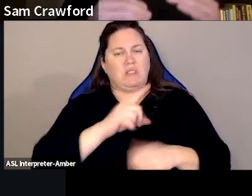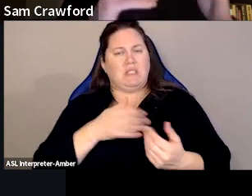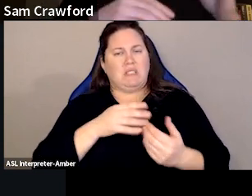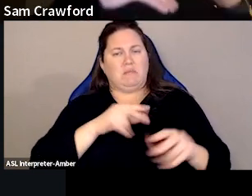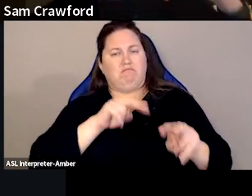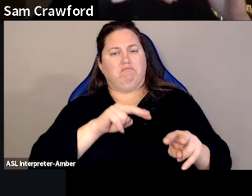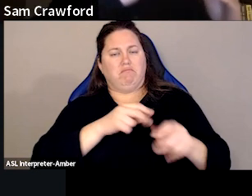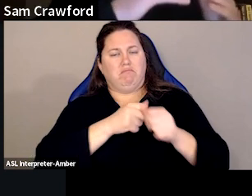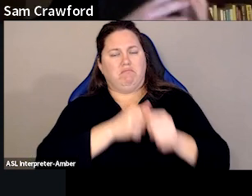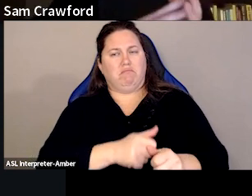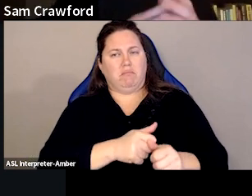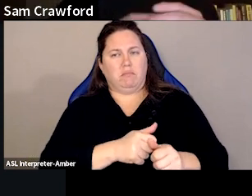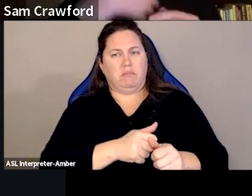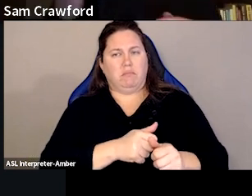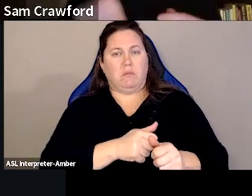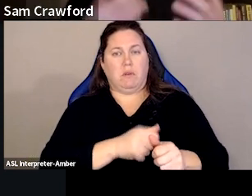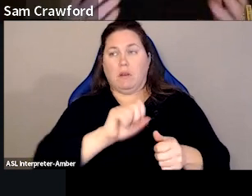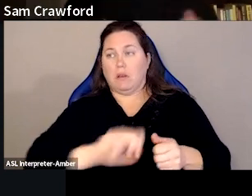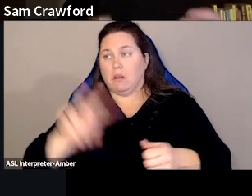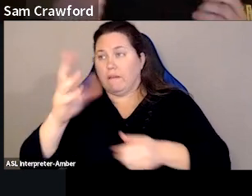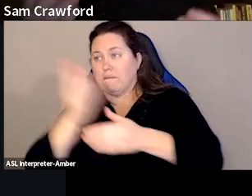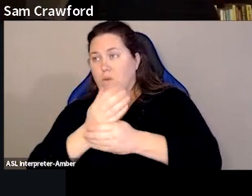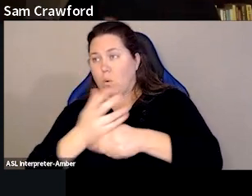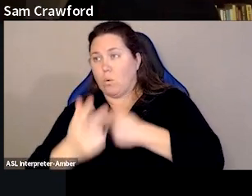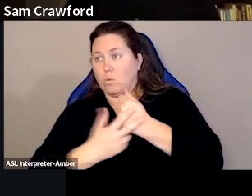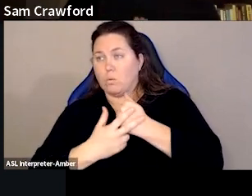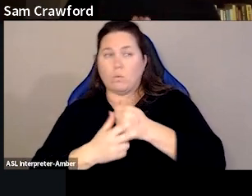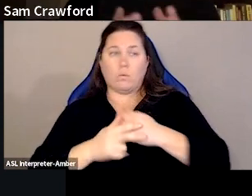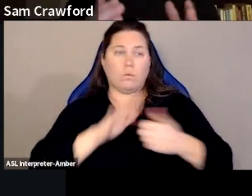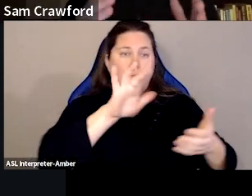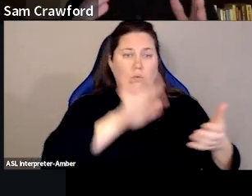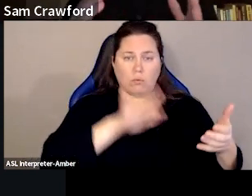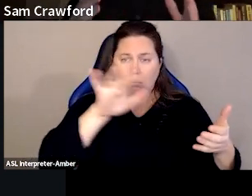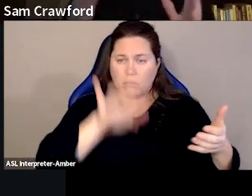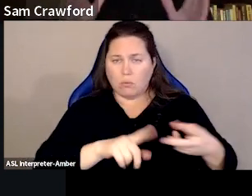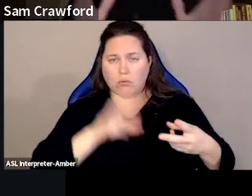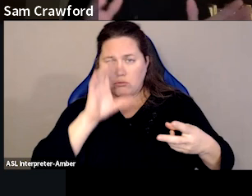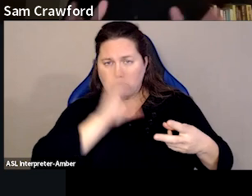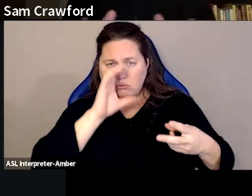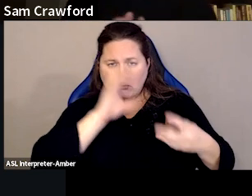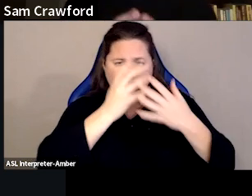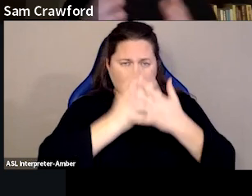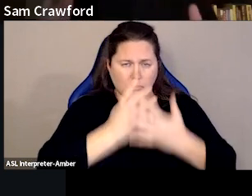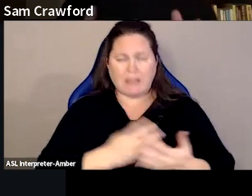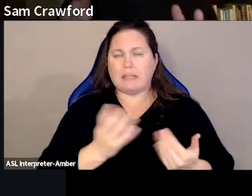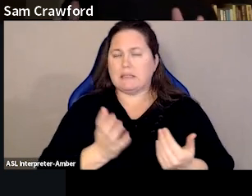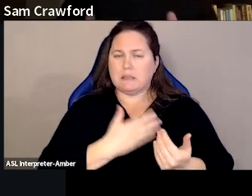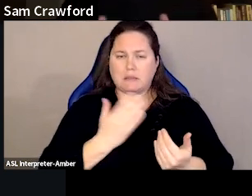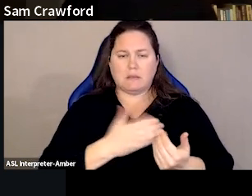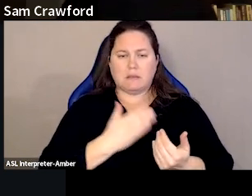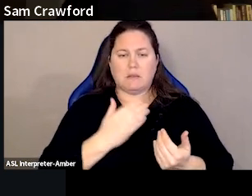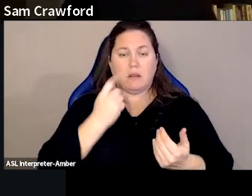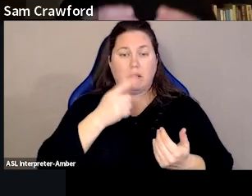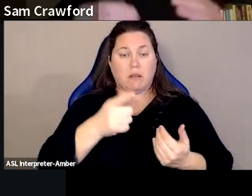It's easy to put things in folders, and it's easier to navigate and search for things. It's even easier as we grow and